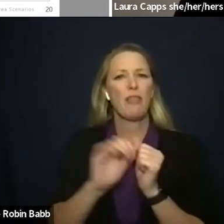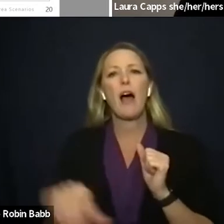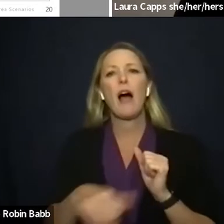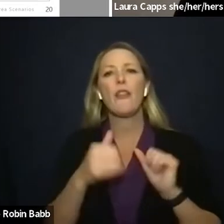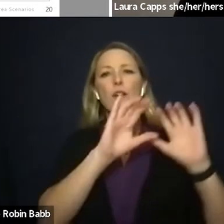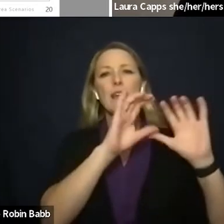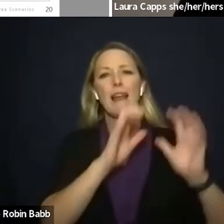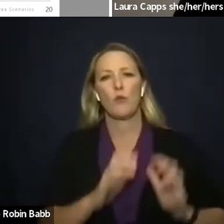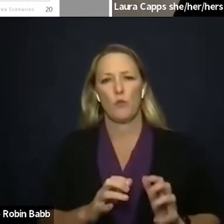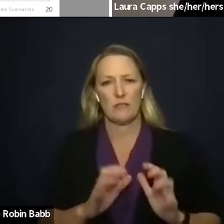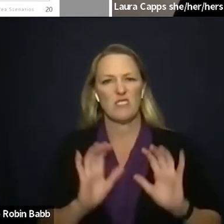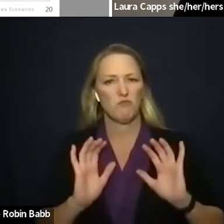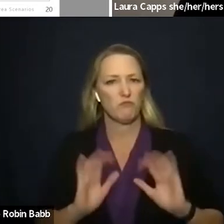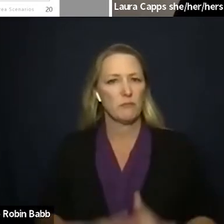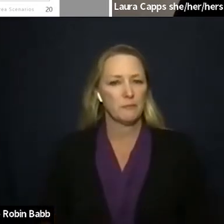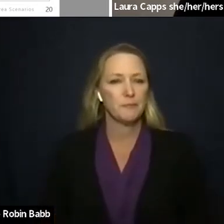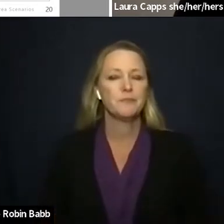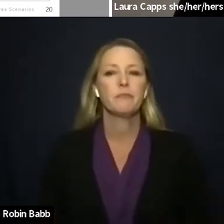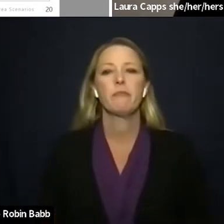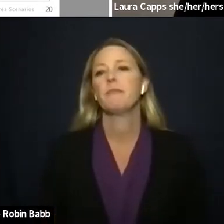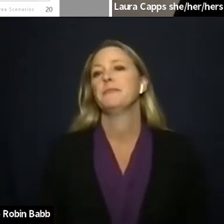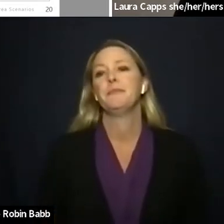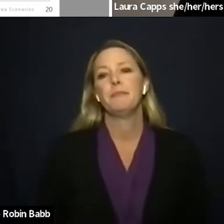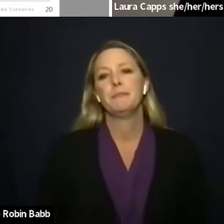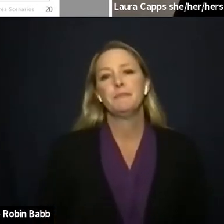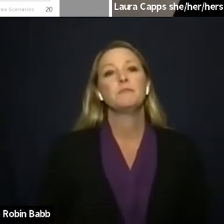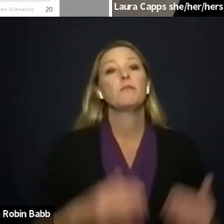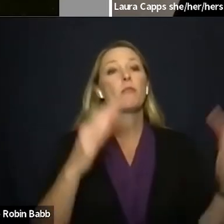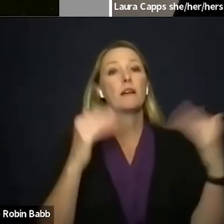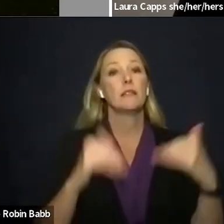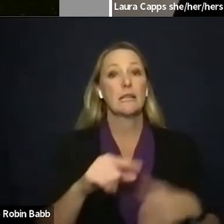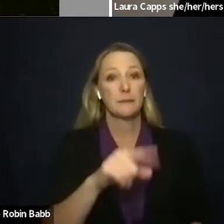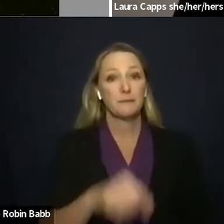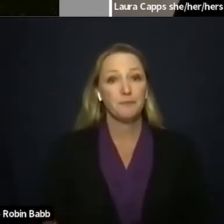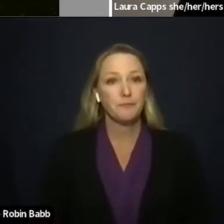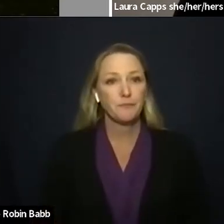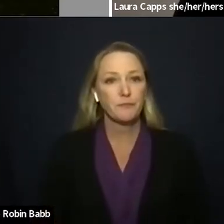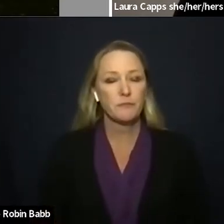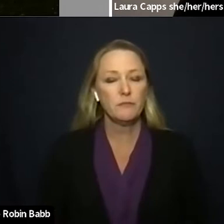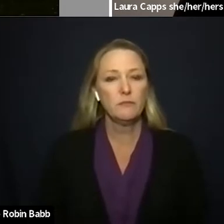categories there next slide please